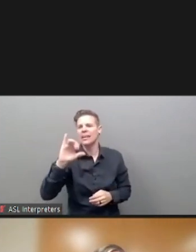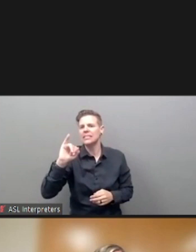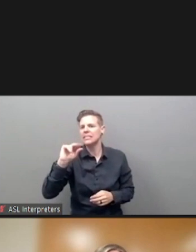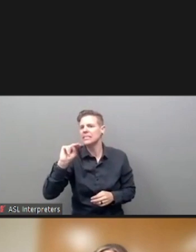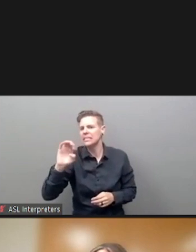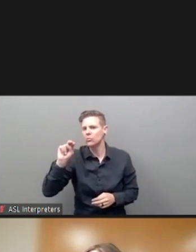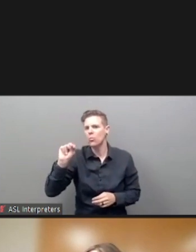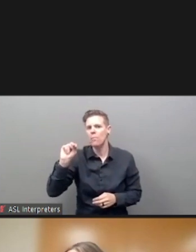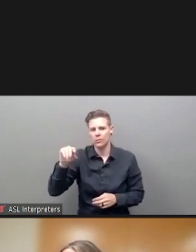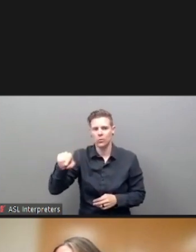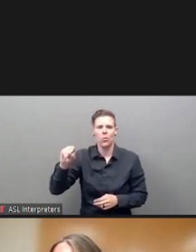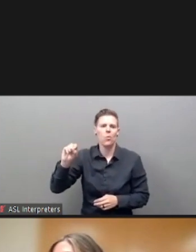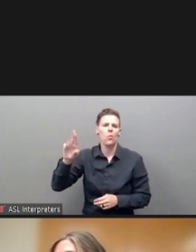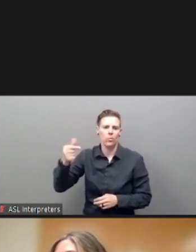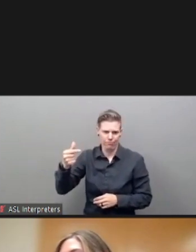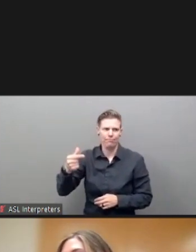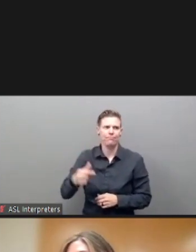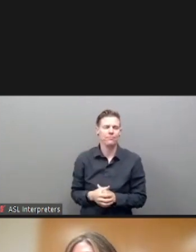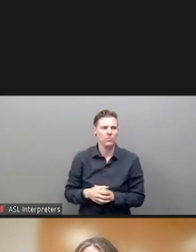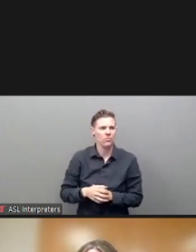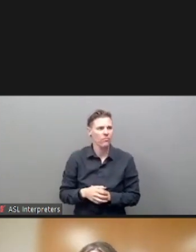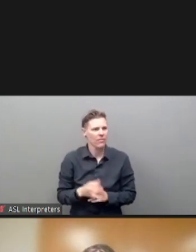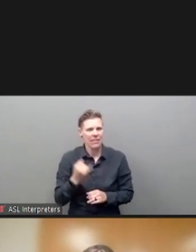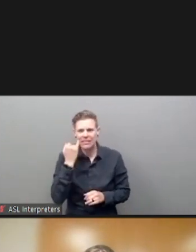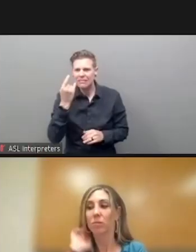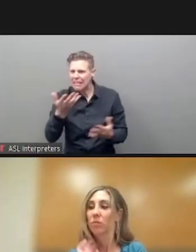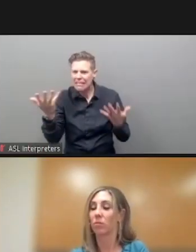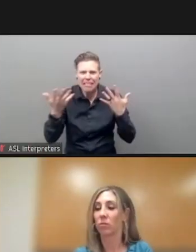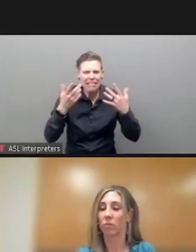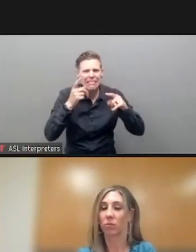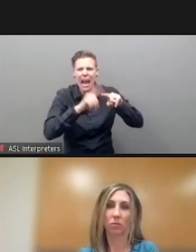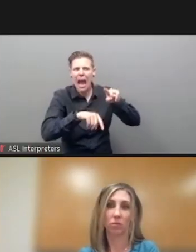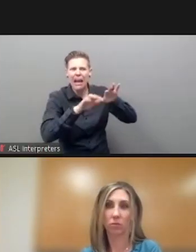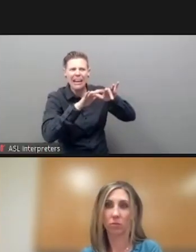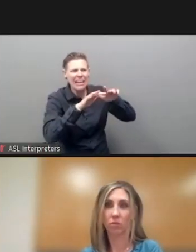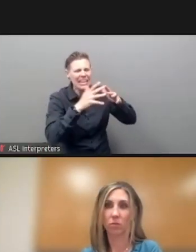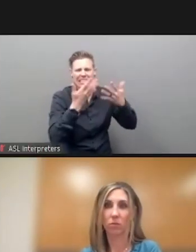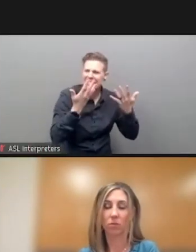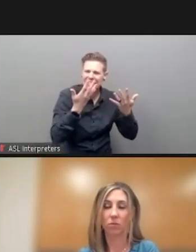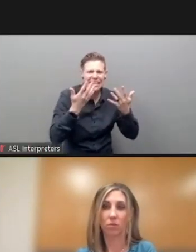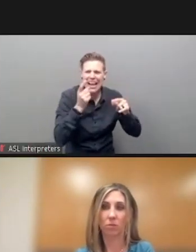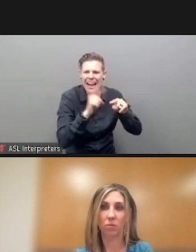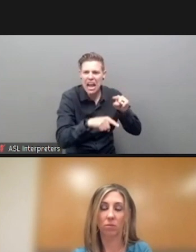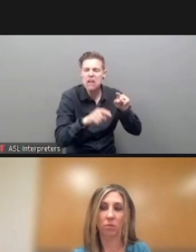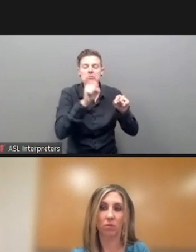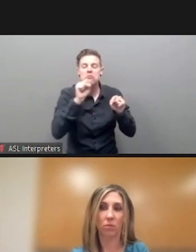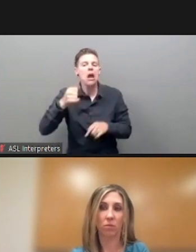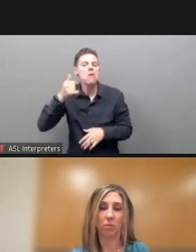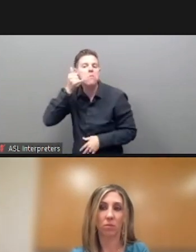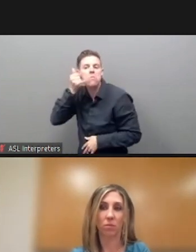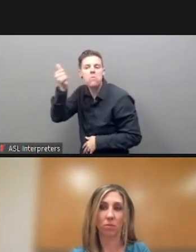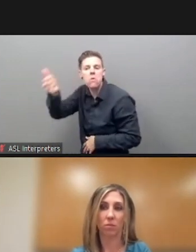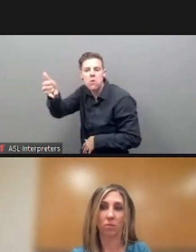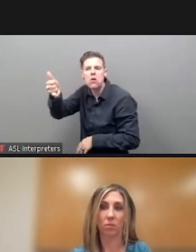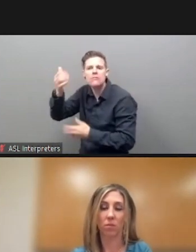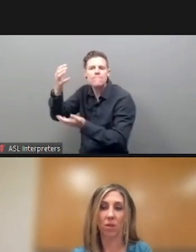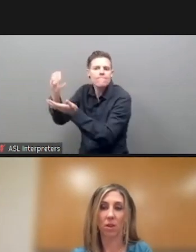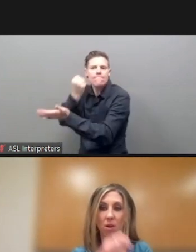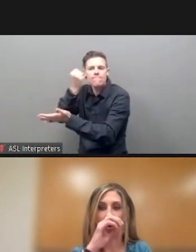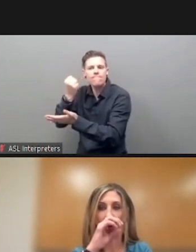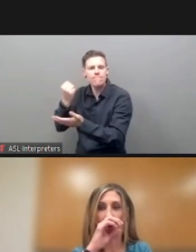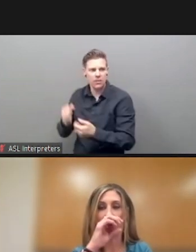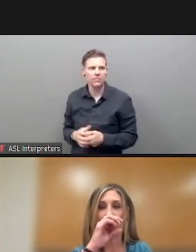have difficulty getting onto the internet, we always have the call center. So thank you so much for getting vaccinated in New